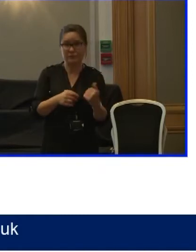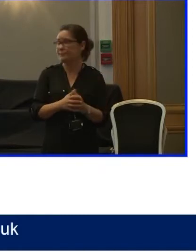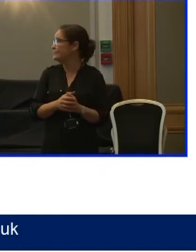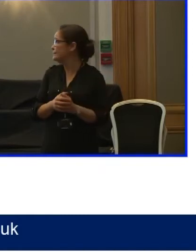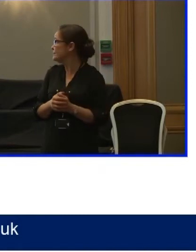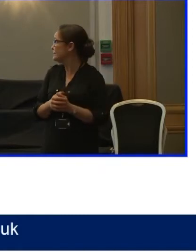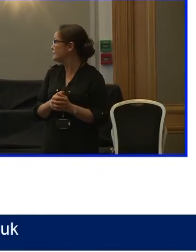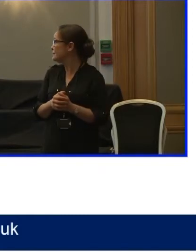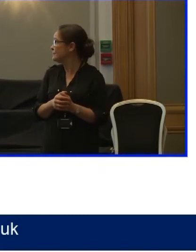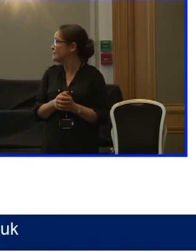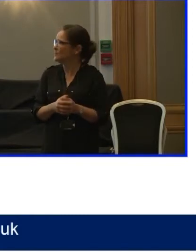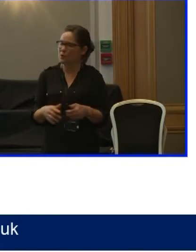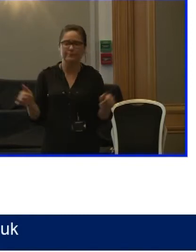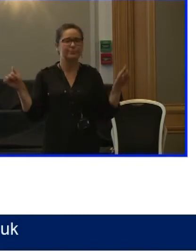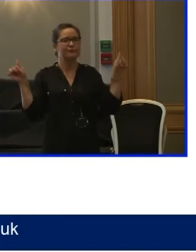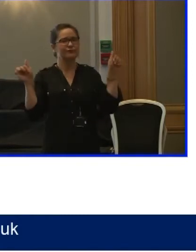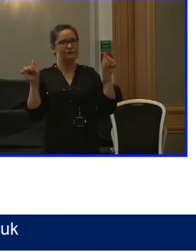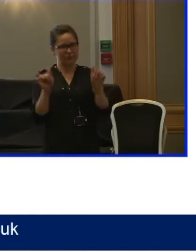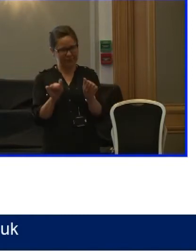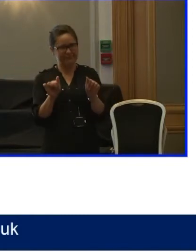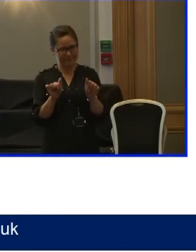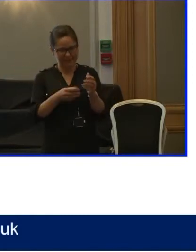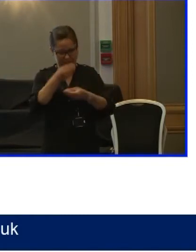brief, we know that increased